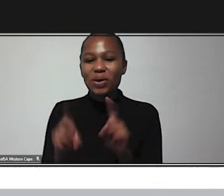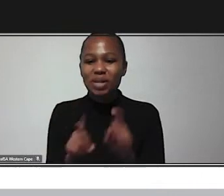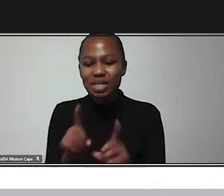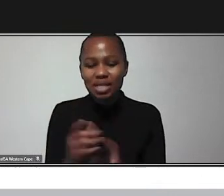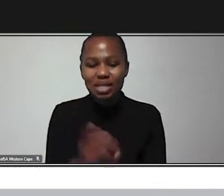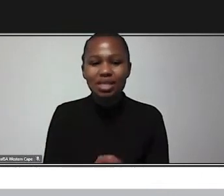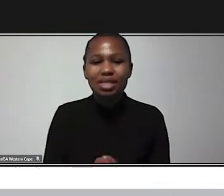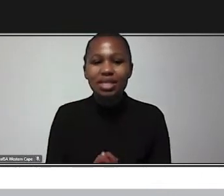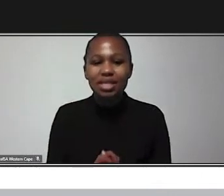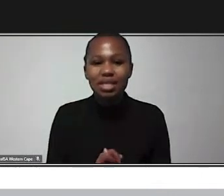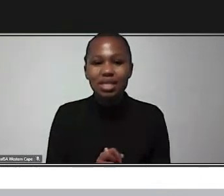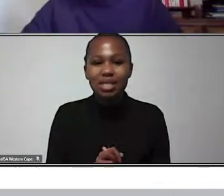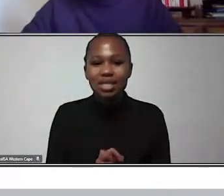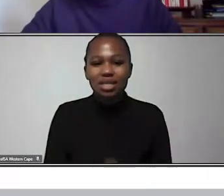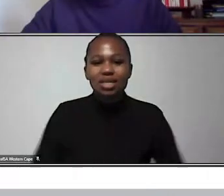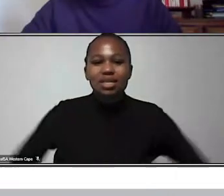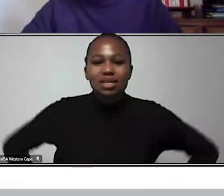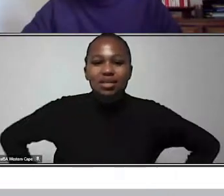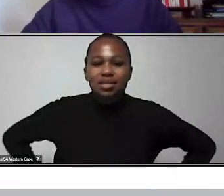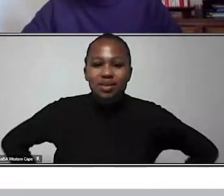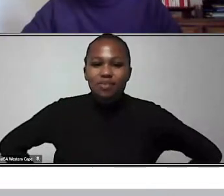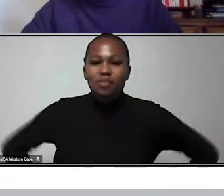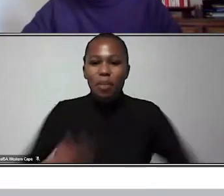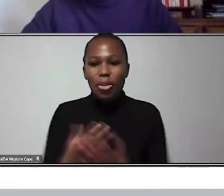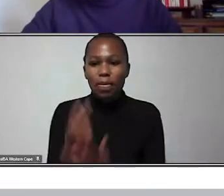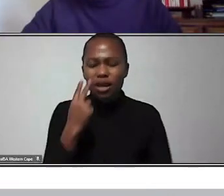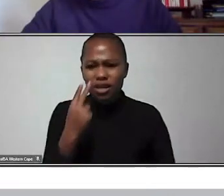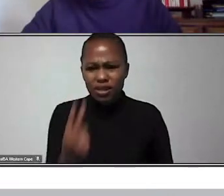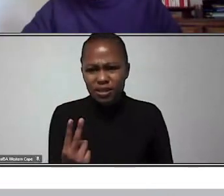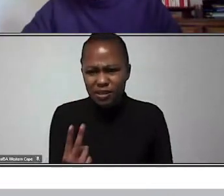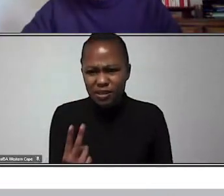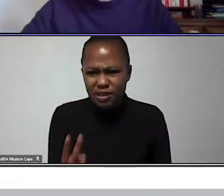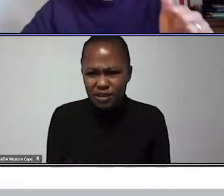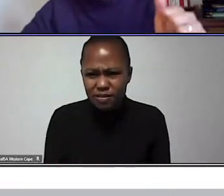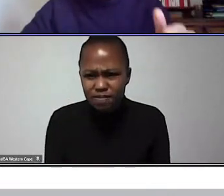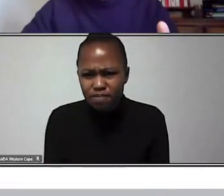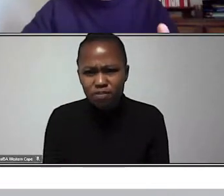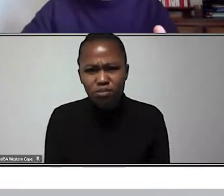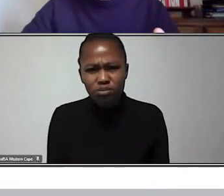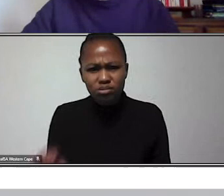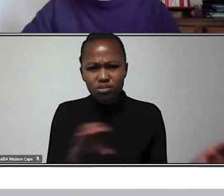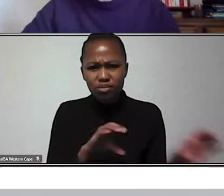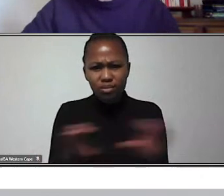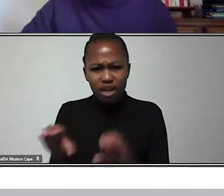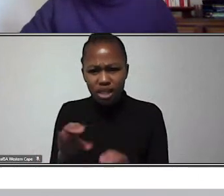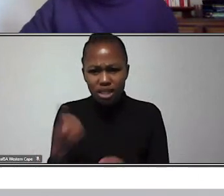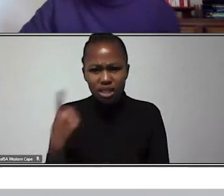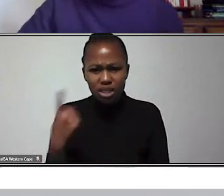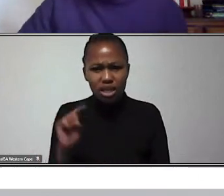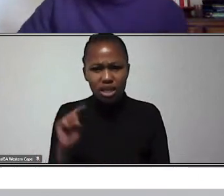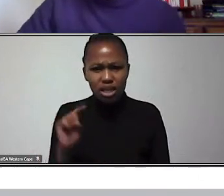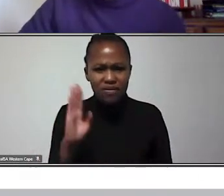ESCRO? I see the acting HOD. I don't know if you'd like to come in first.